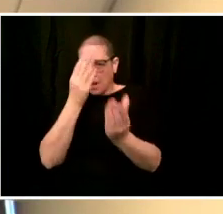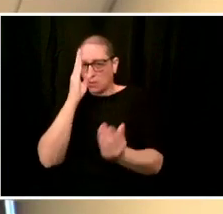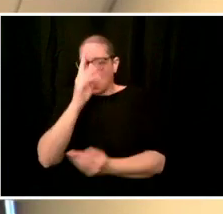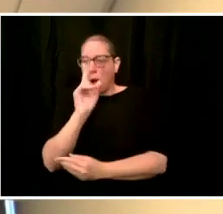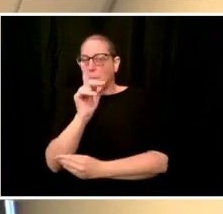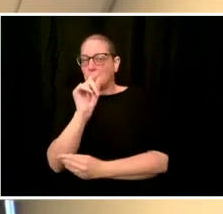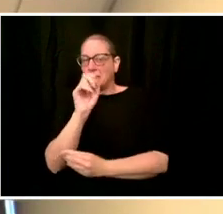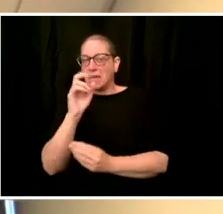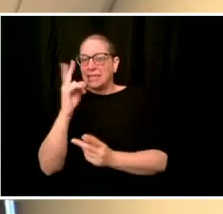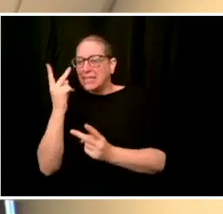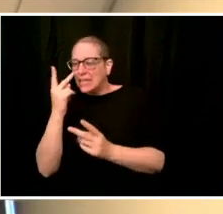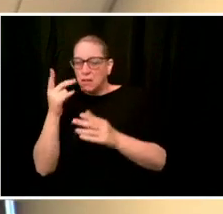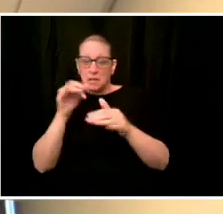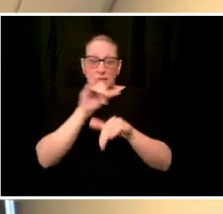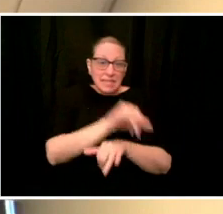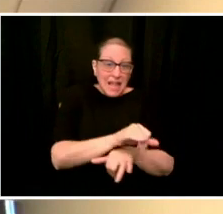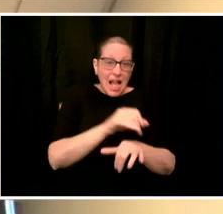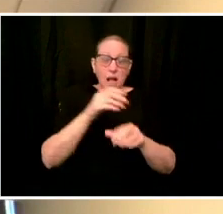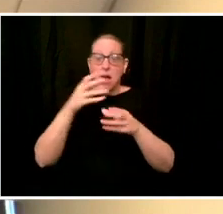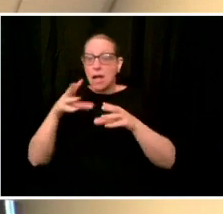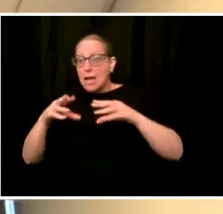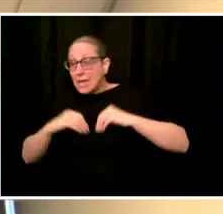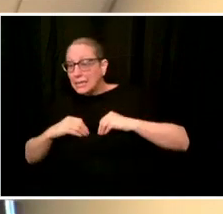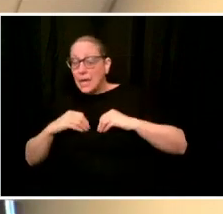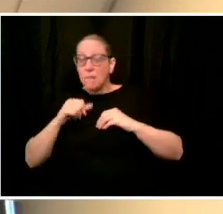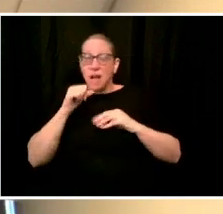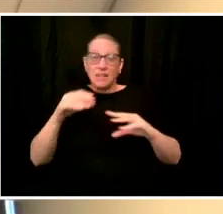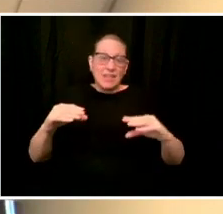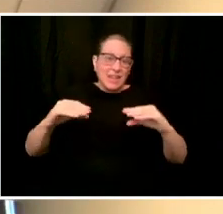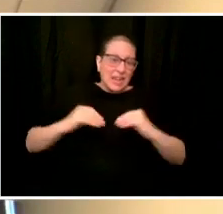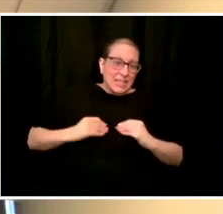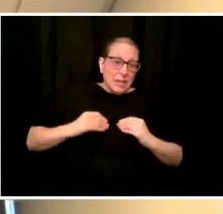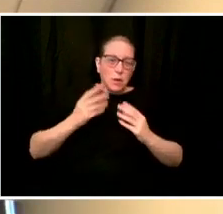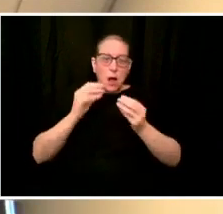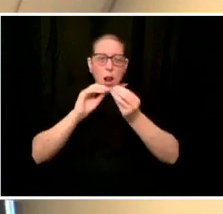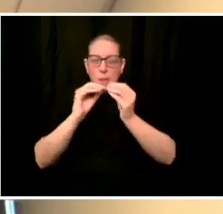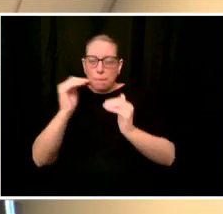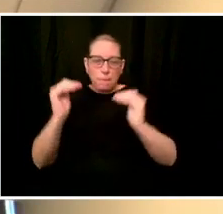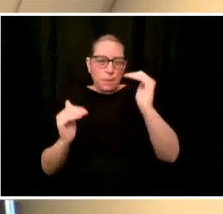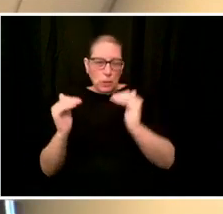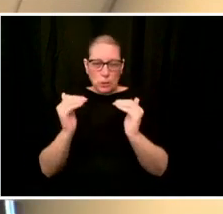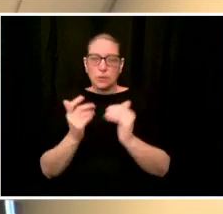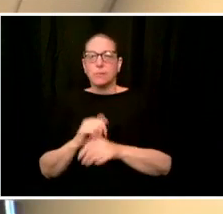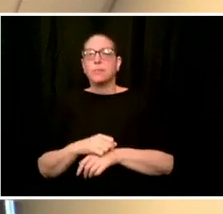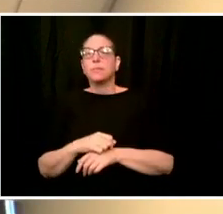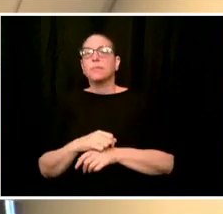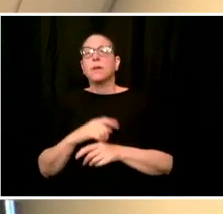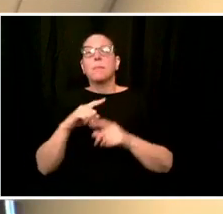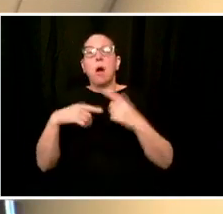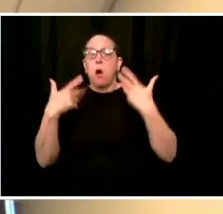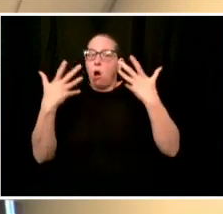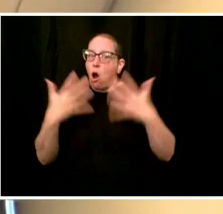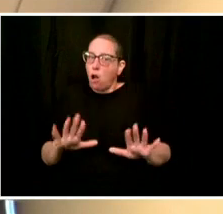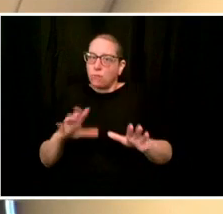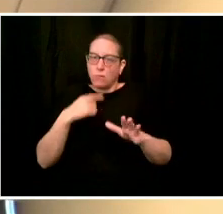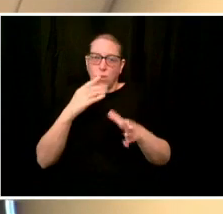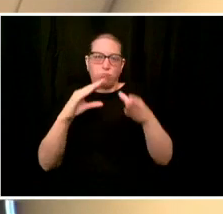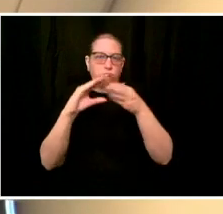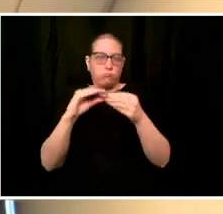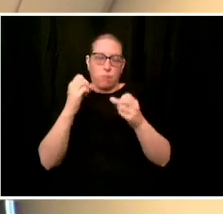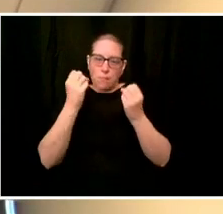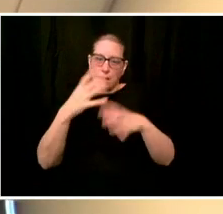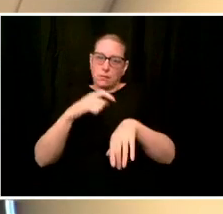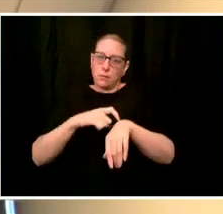accept services at higher rates than we've ever seen before. Ultimately, though, as I've said a number of times, our gold standard is providing